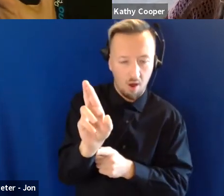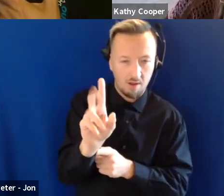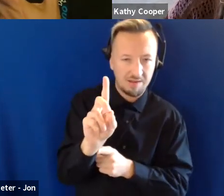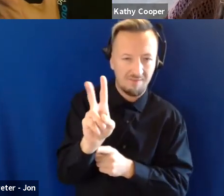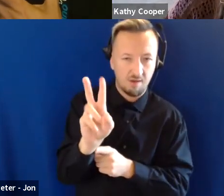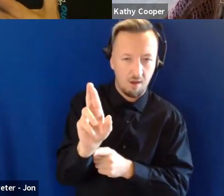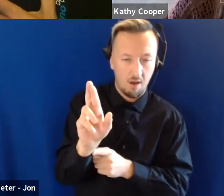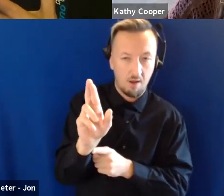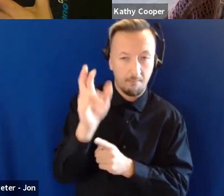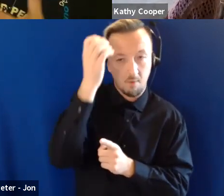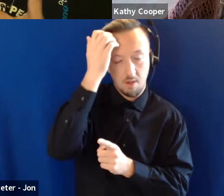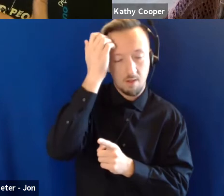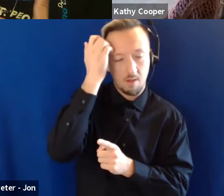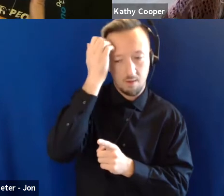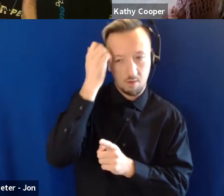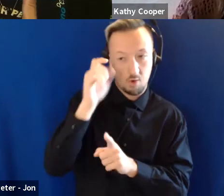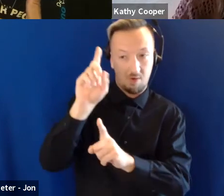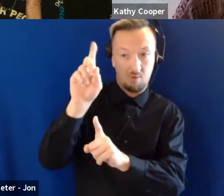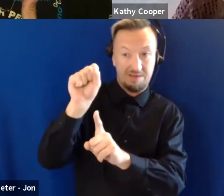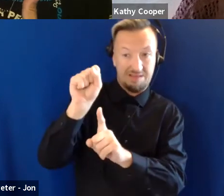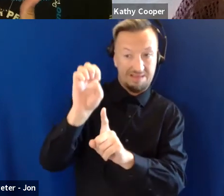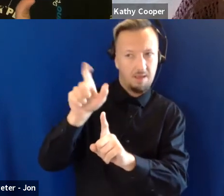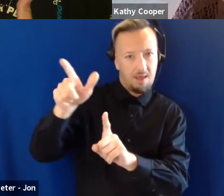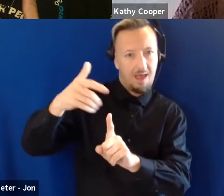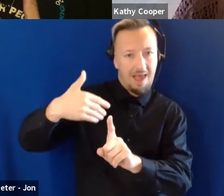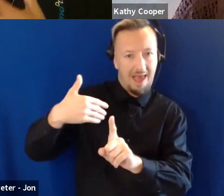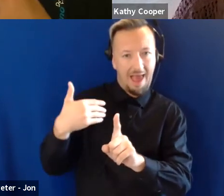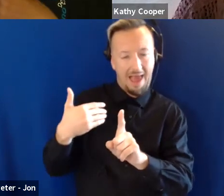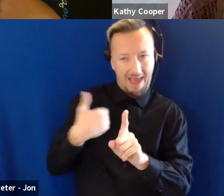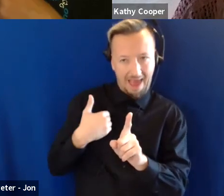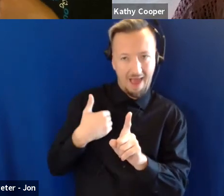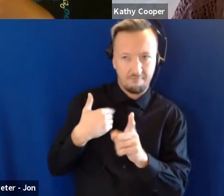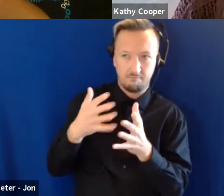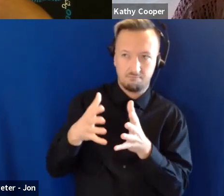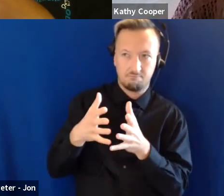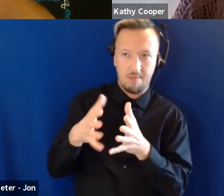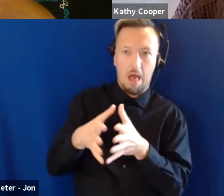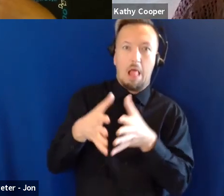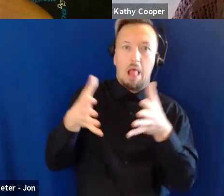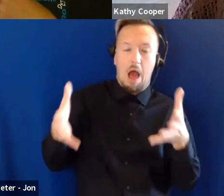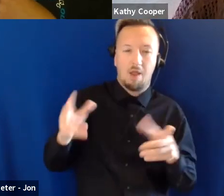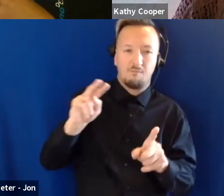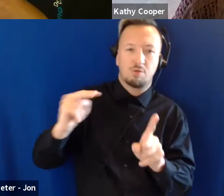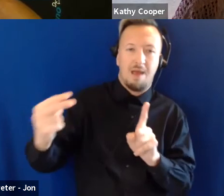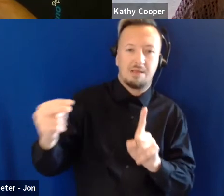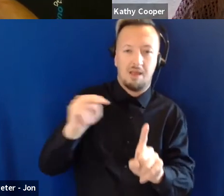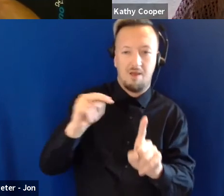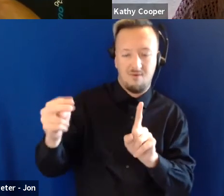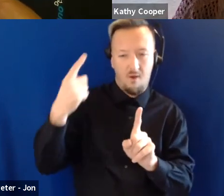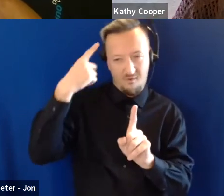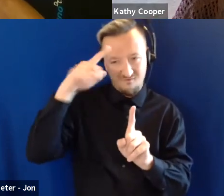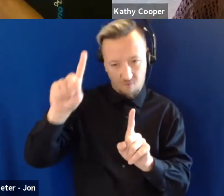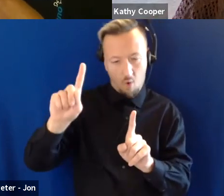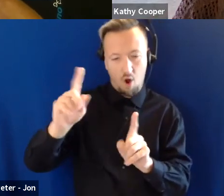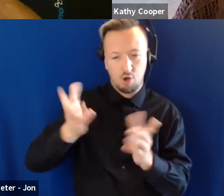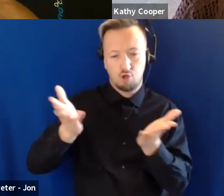actually bring more perspective on those aspects of service delivery than the SILC,